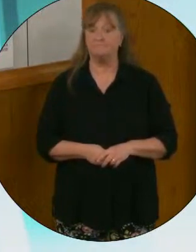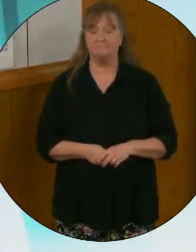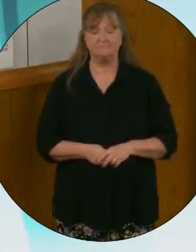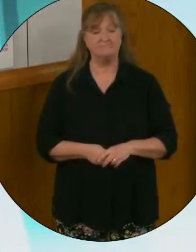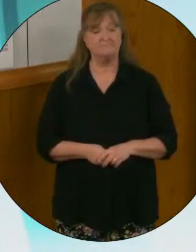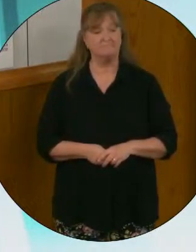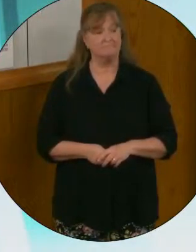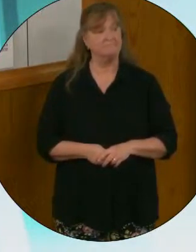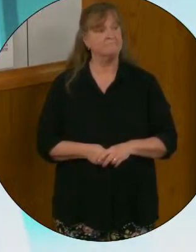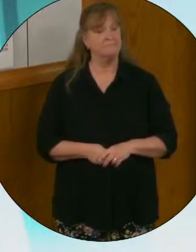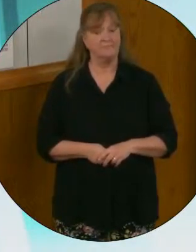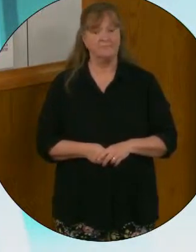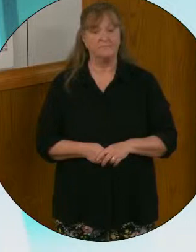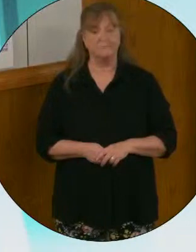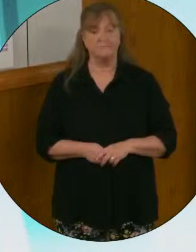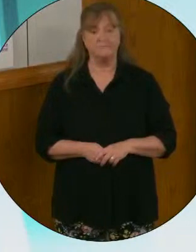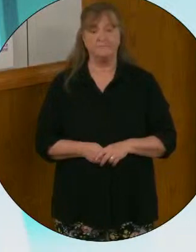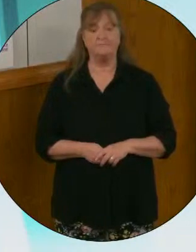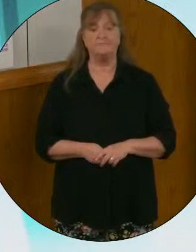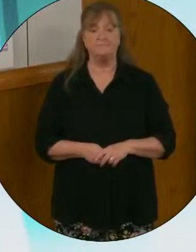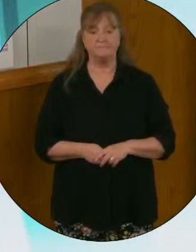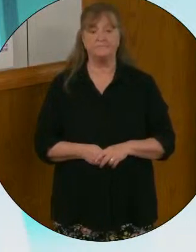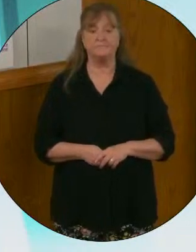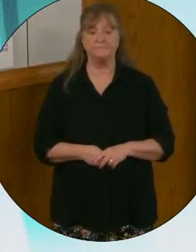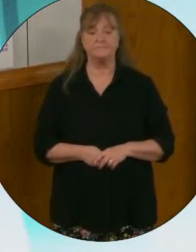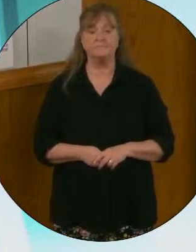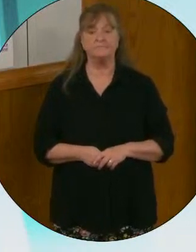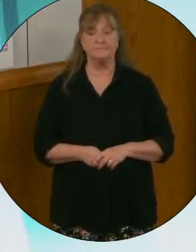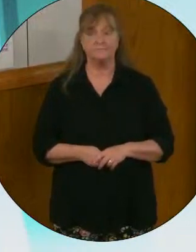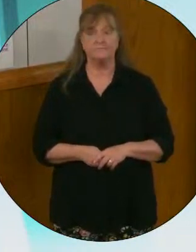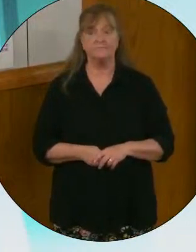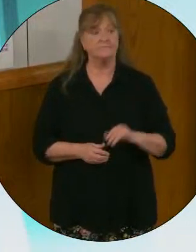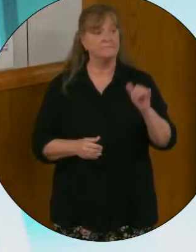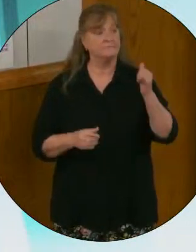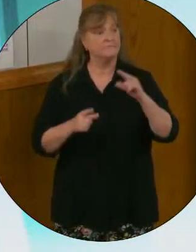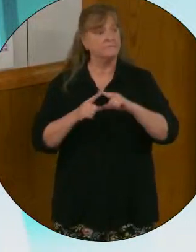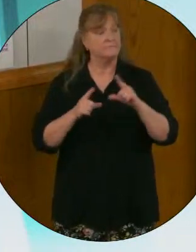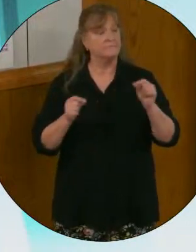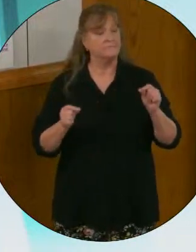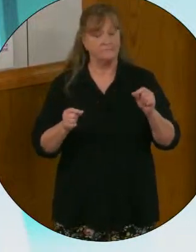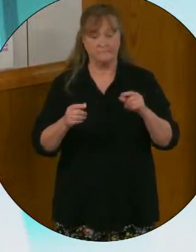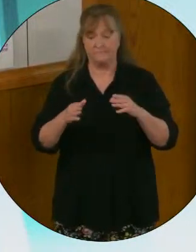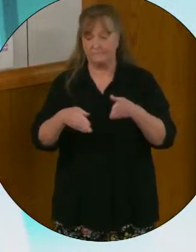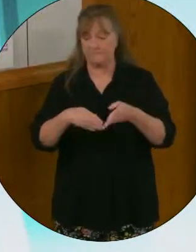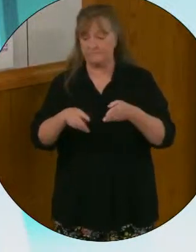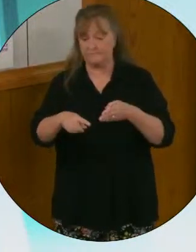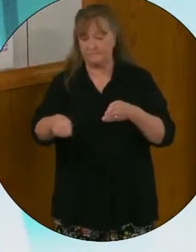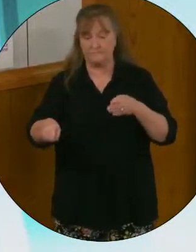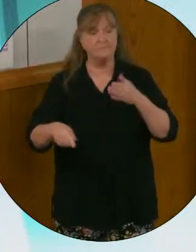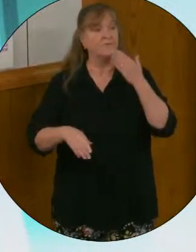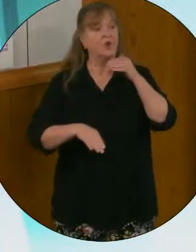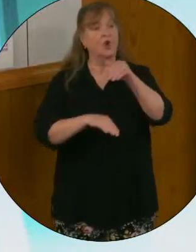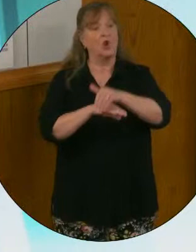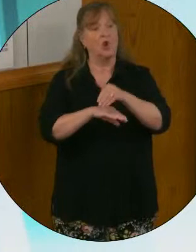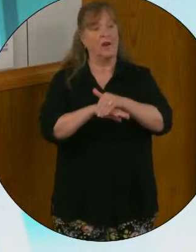Followed by Jim Frazee and Michael Gahn. And then I've got a yellow card for Ernest McKay. Good evening.